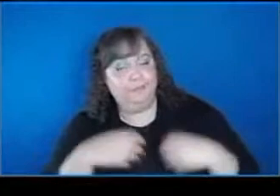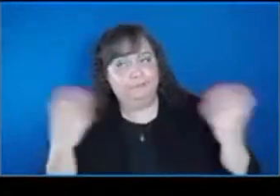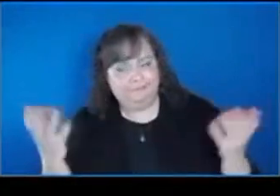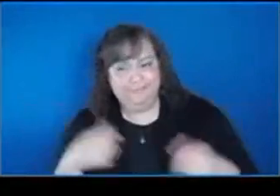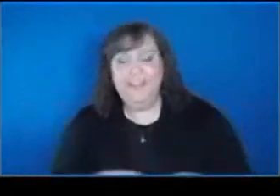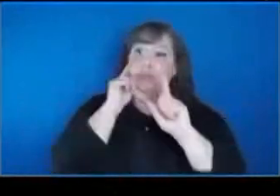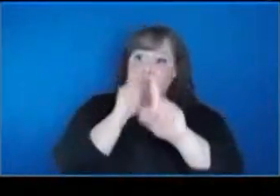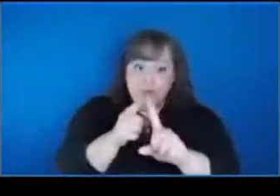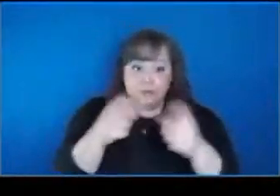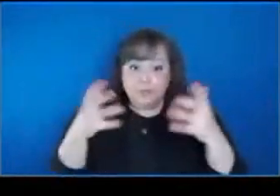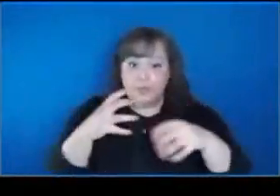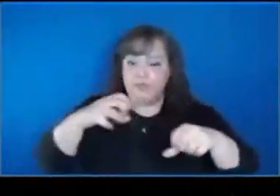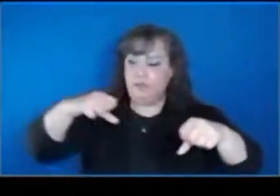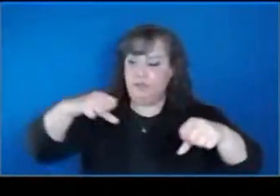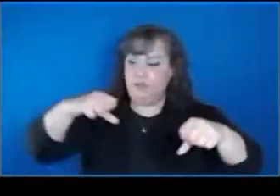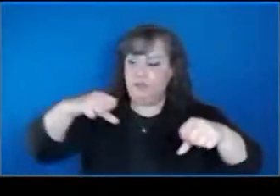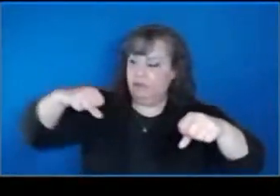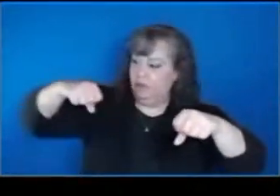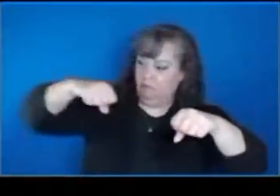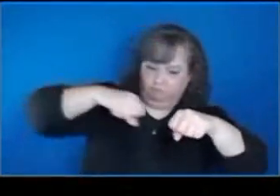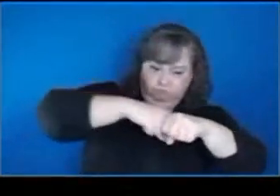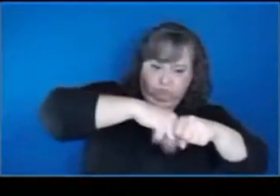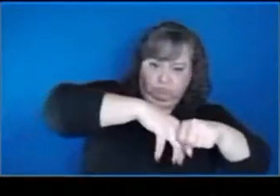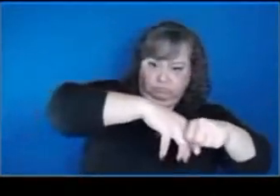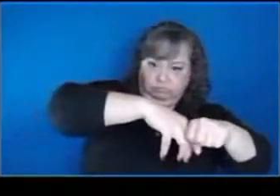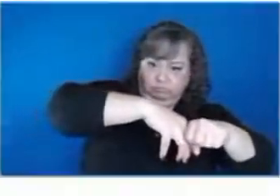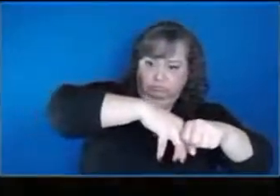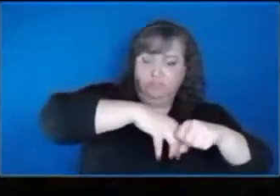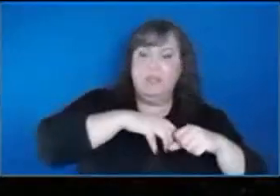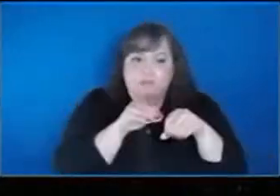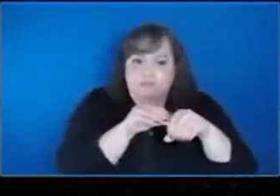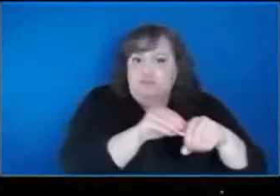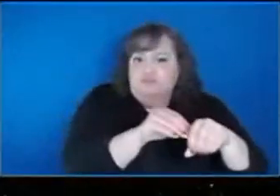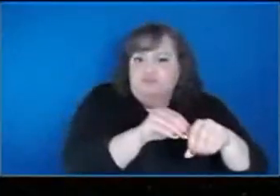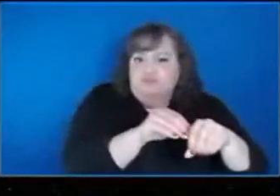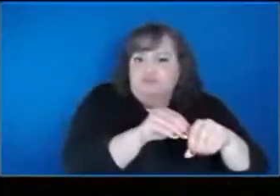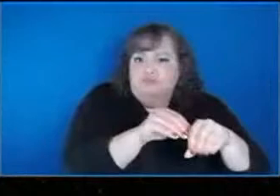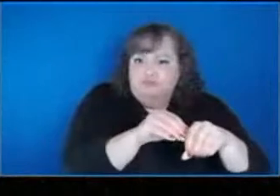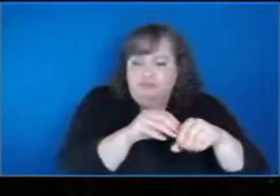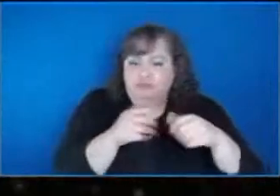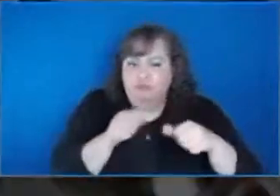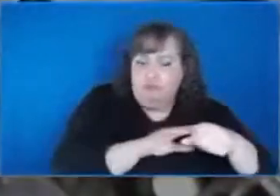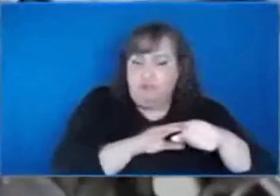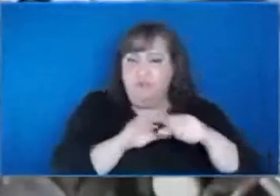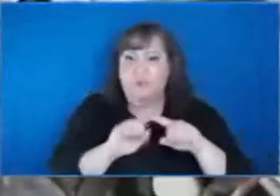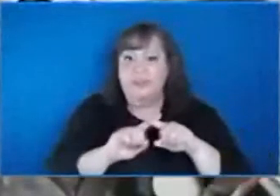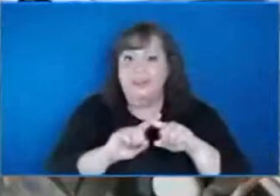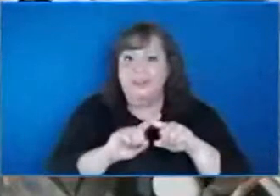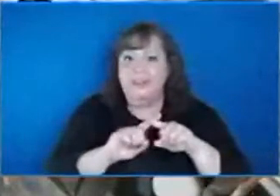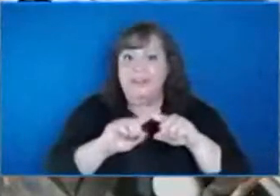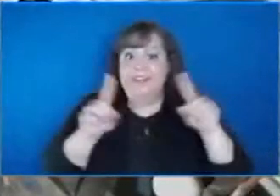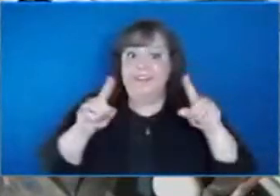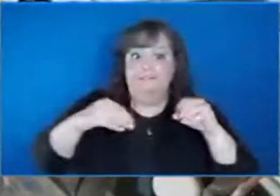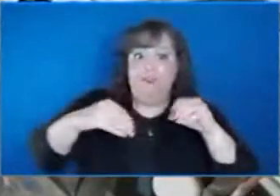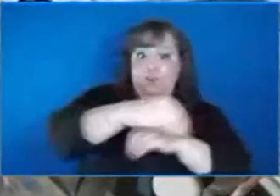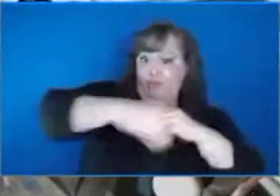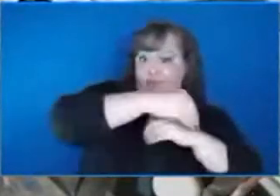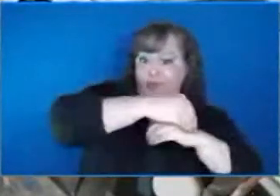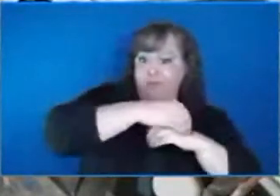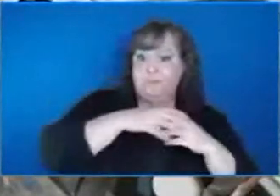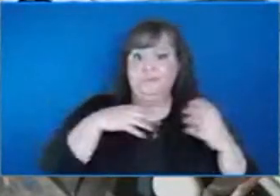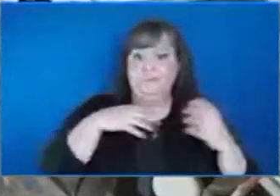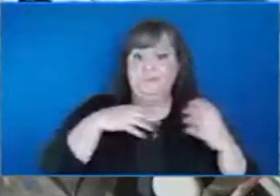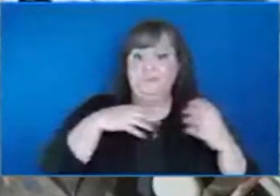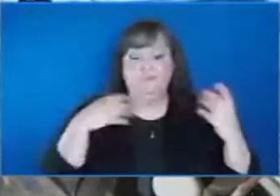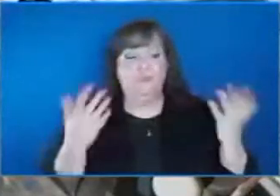crash itself into an asteroid and try to redirect it or try to move it into a different orbit. So today, Shane,